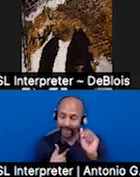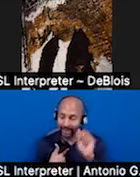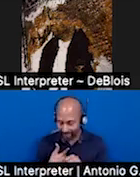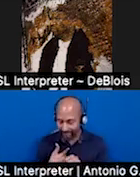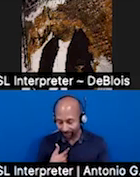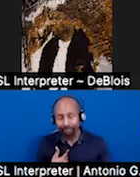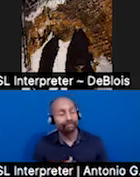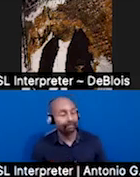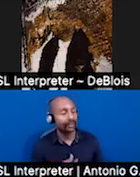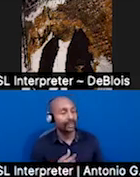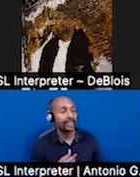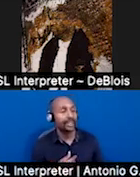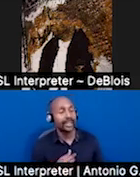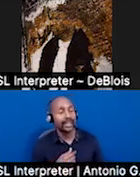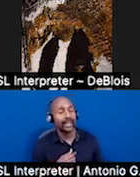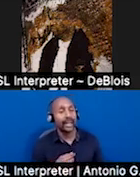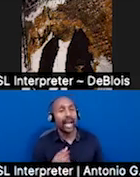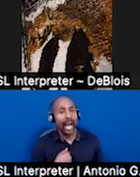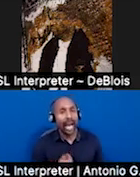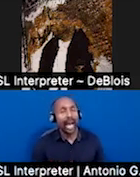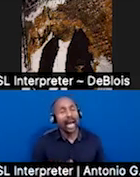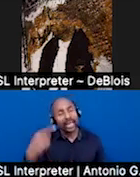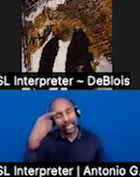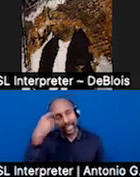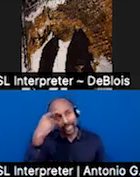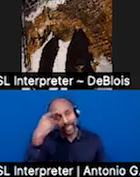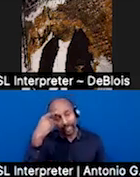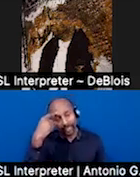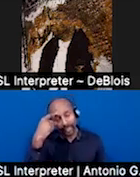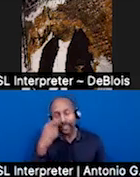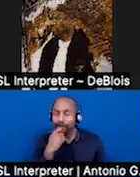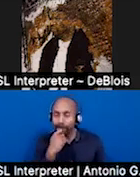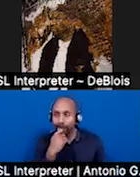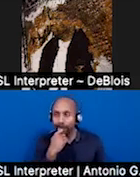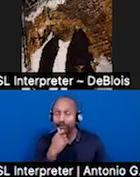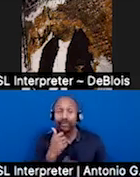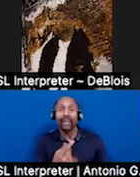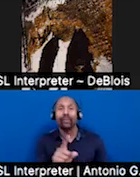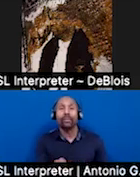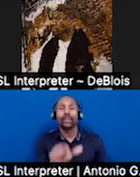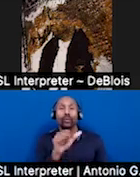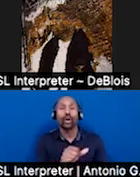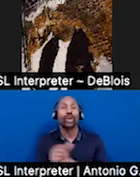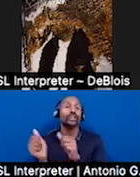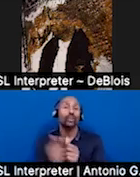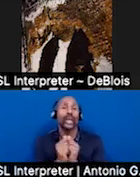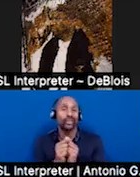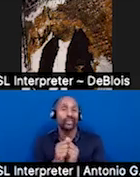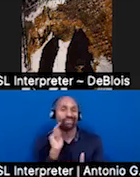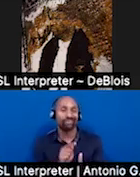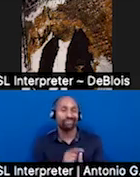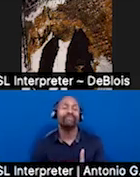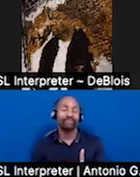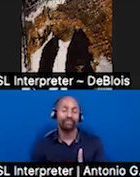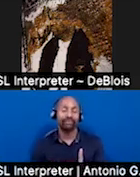I just think that it has to be everybody working together in order